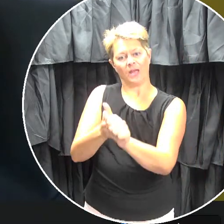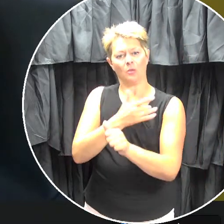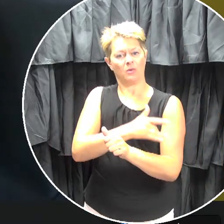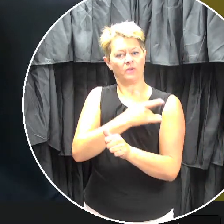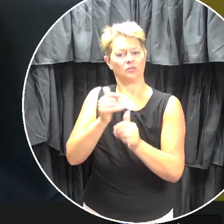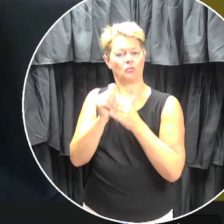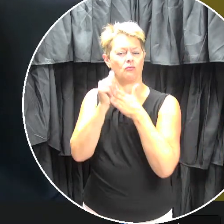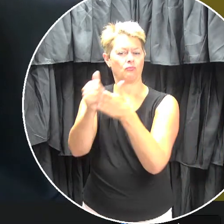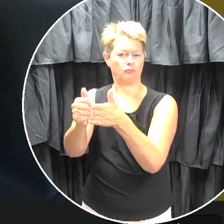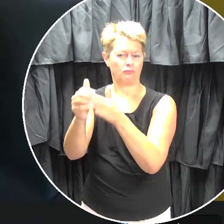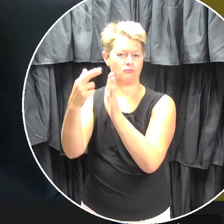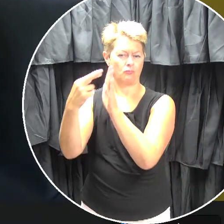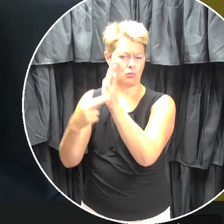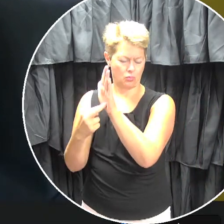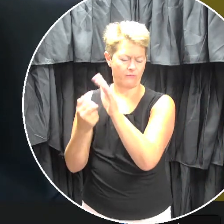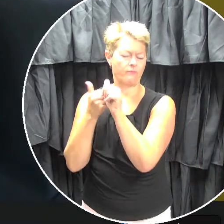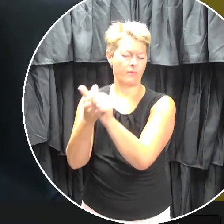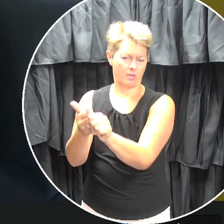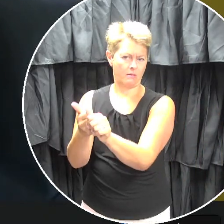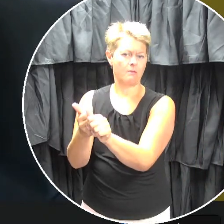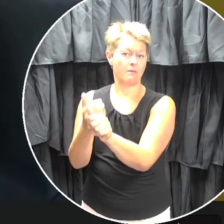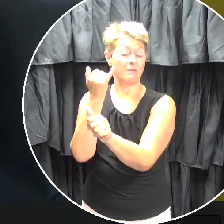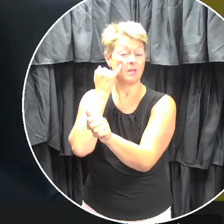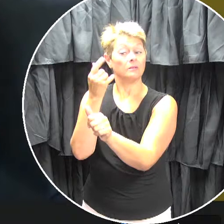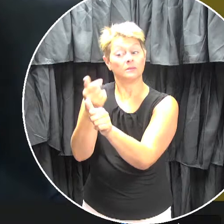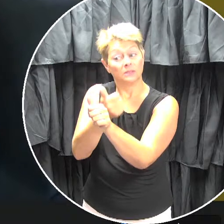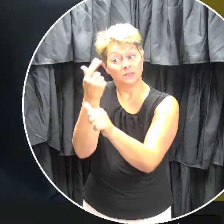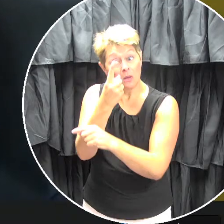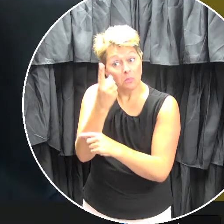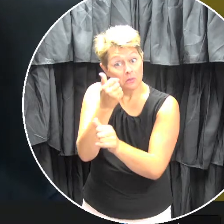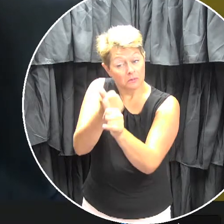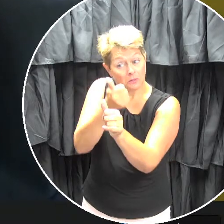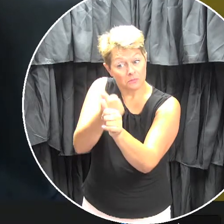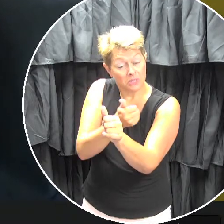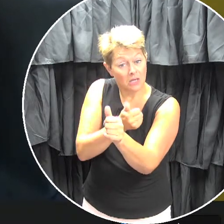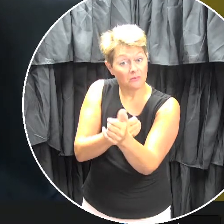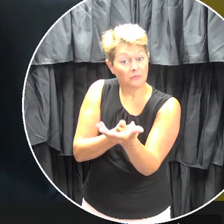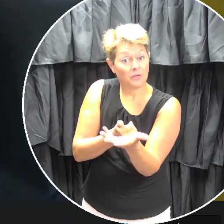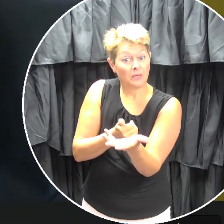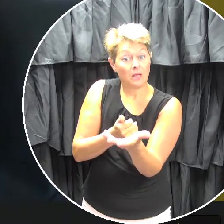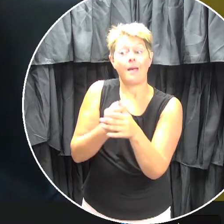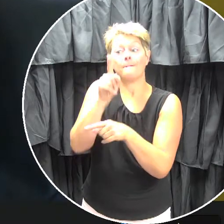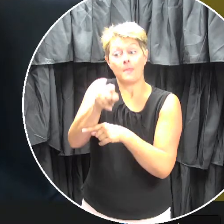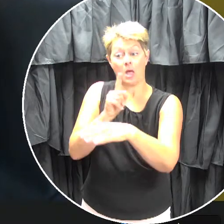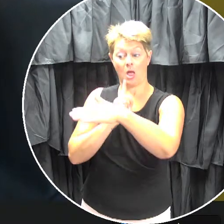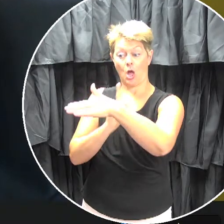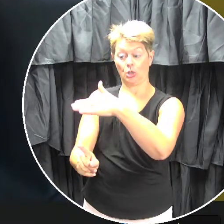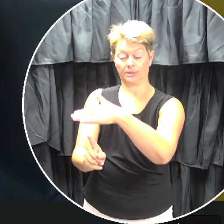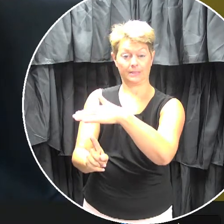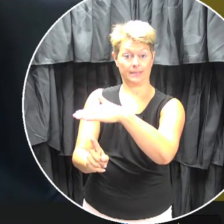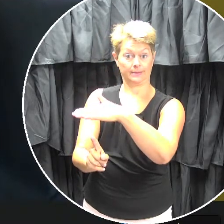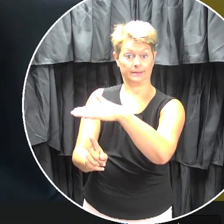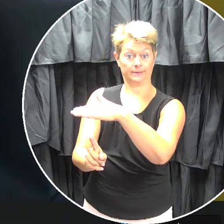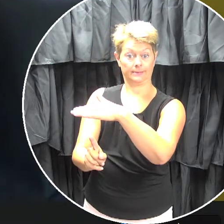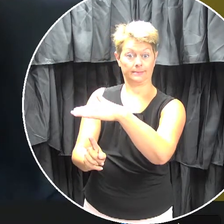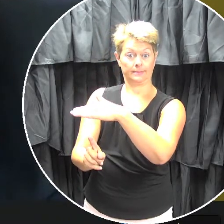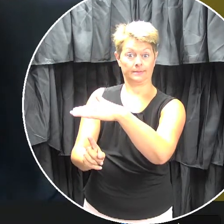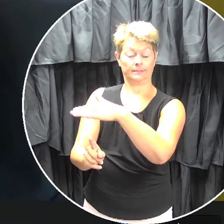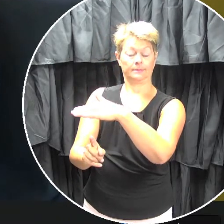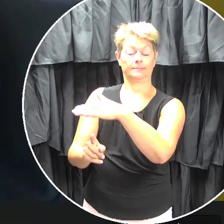that. And if someone has to isolate a staff